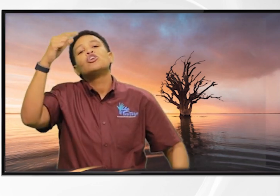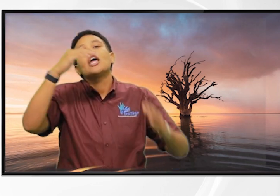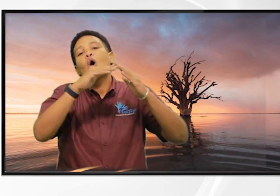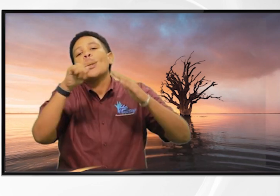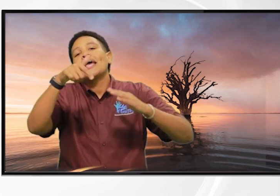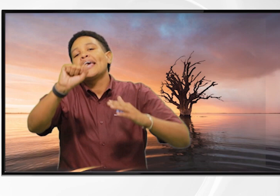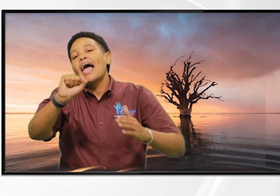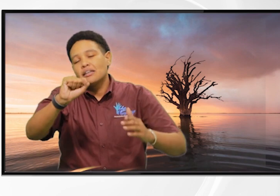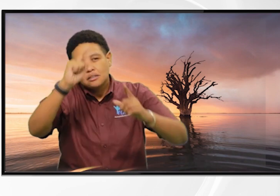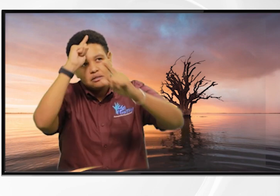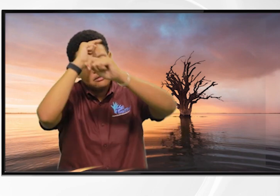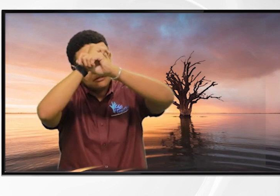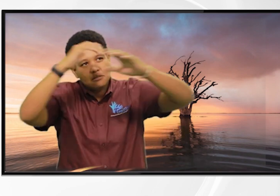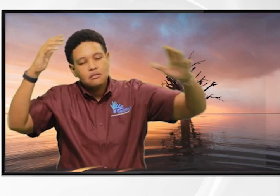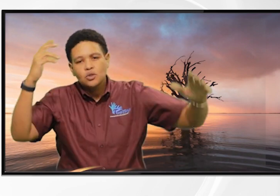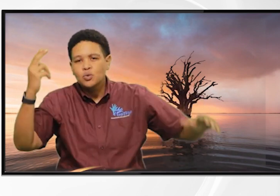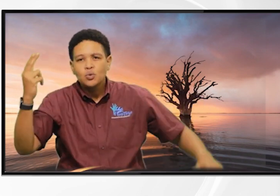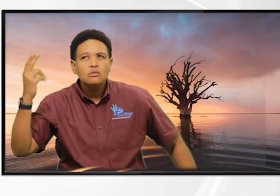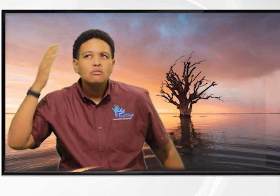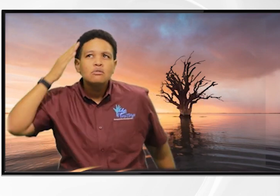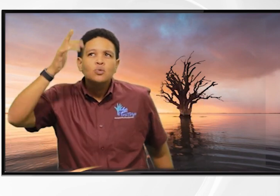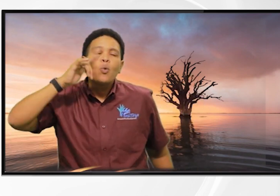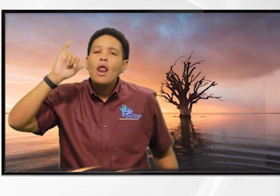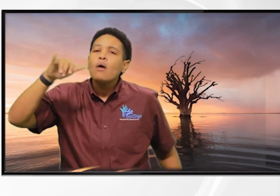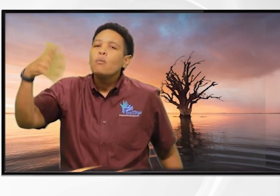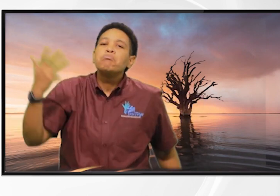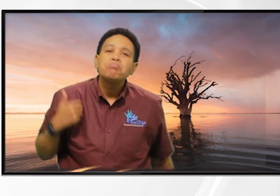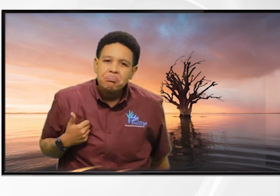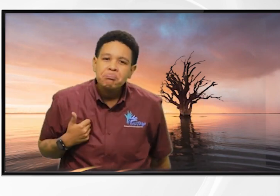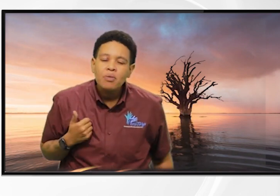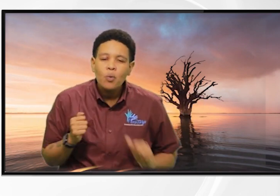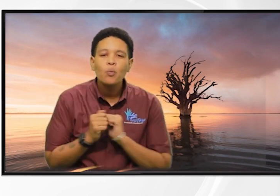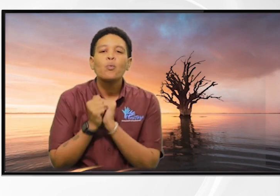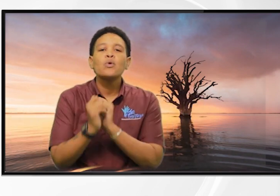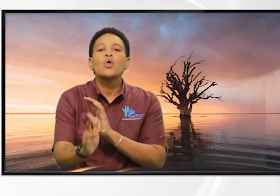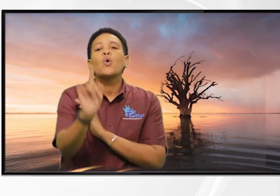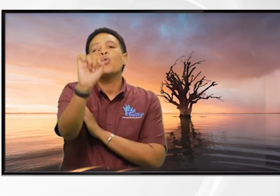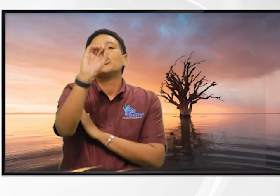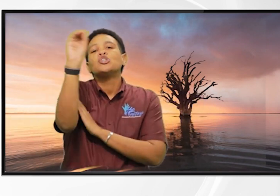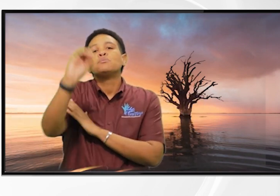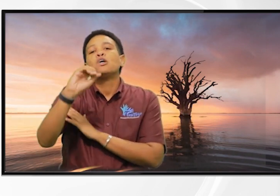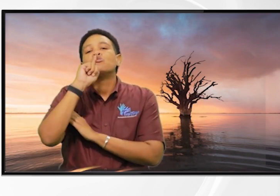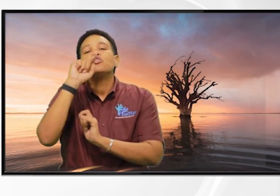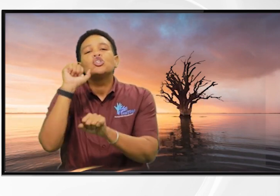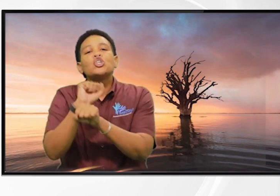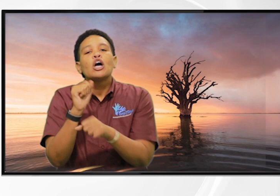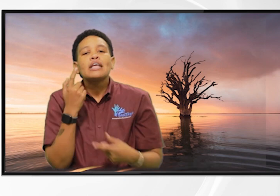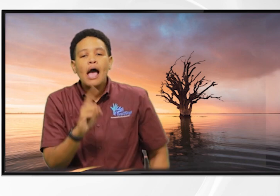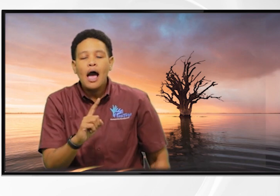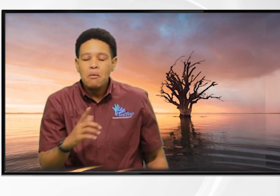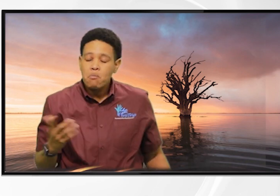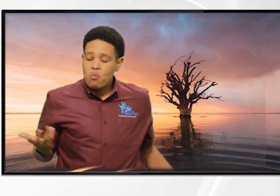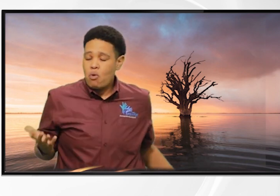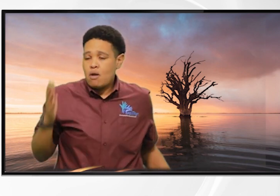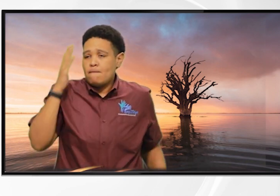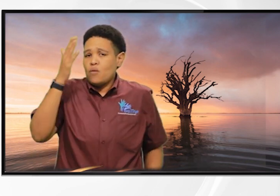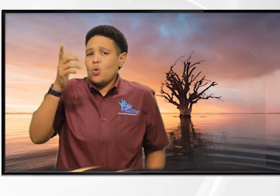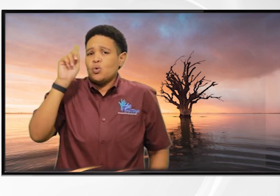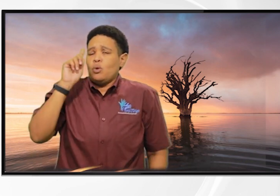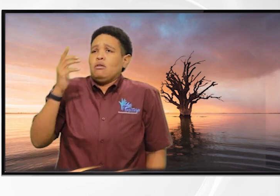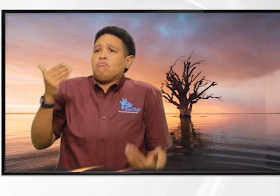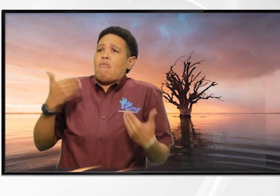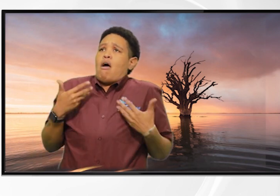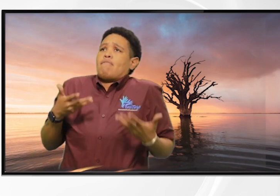gas scenarios utilized. Even without 100% certainty about what the future will